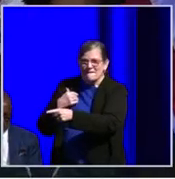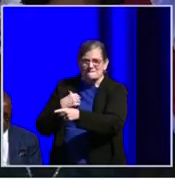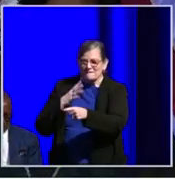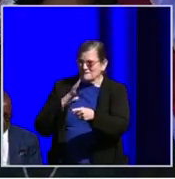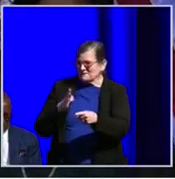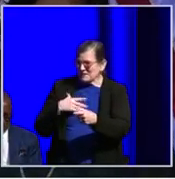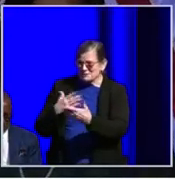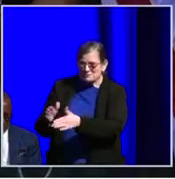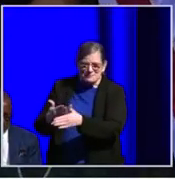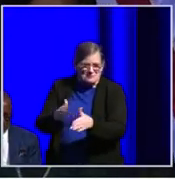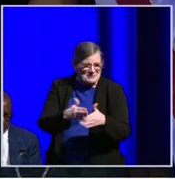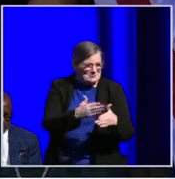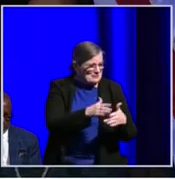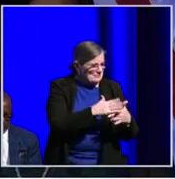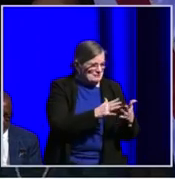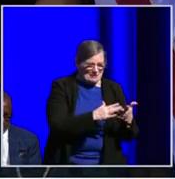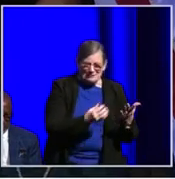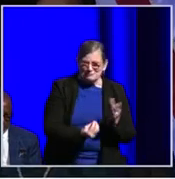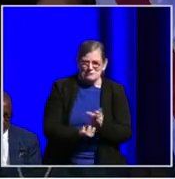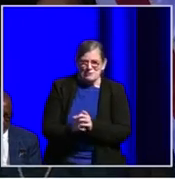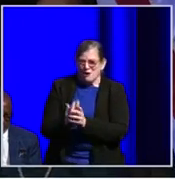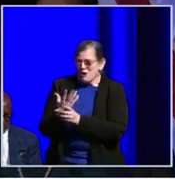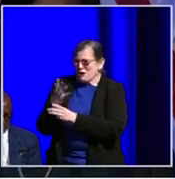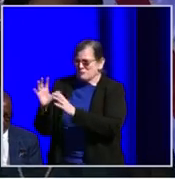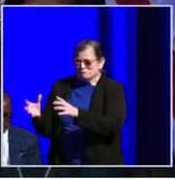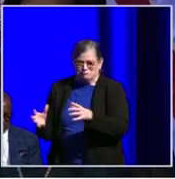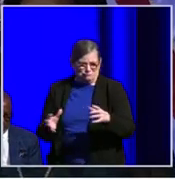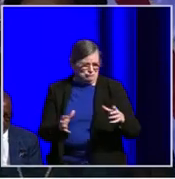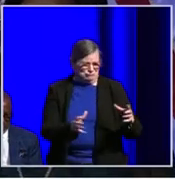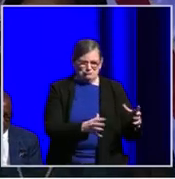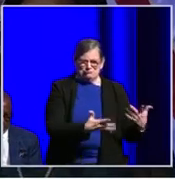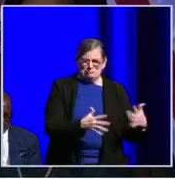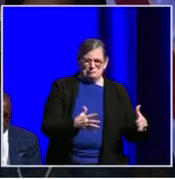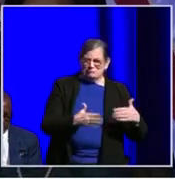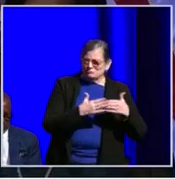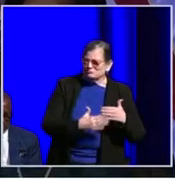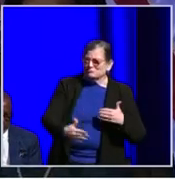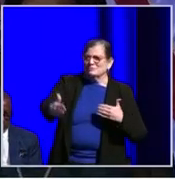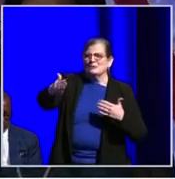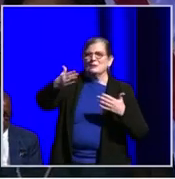result, some, but not all, Washingtonians are sharing in our prosperity.